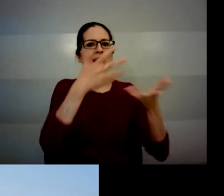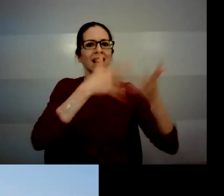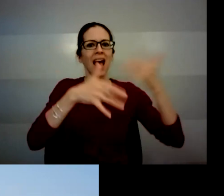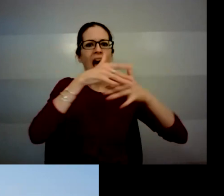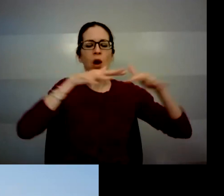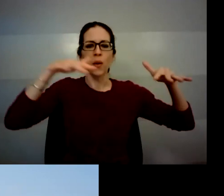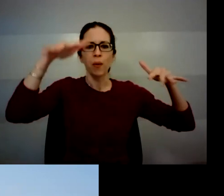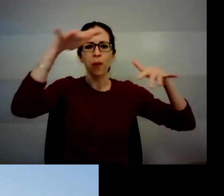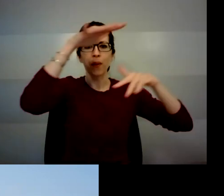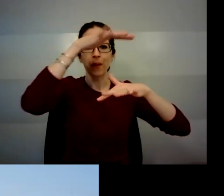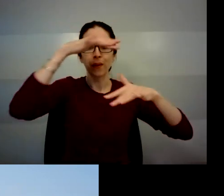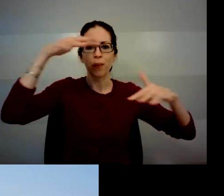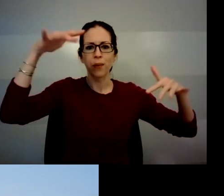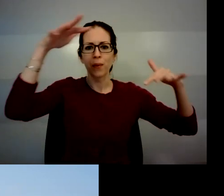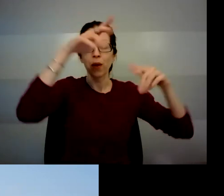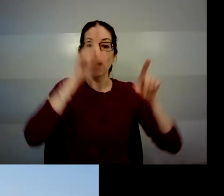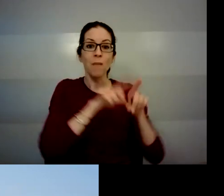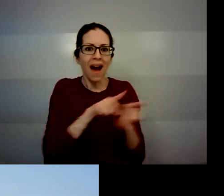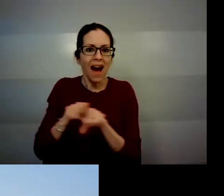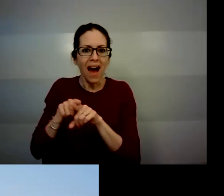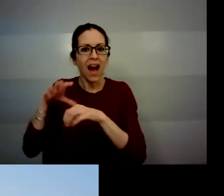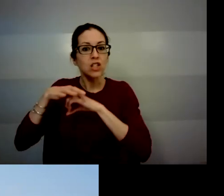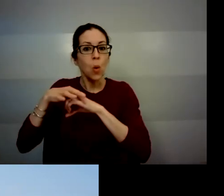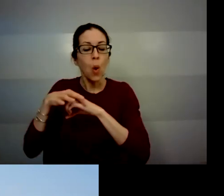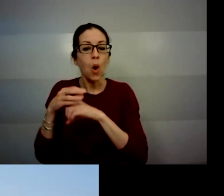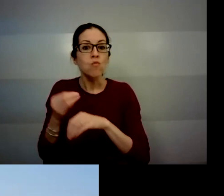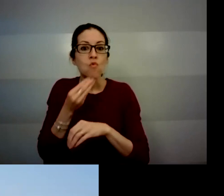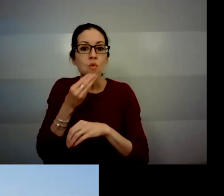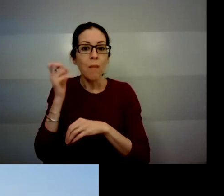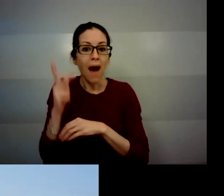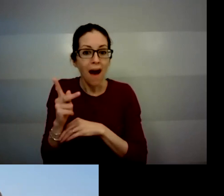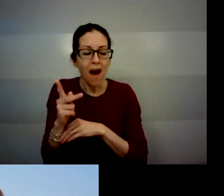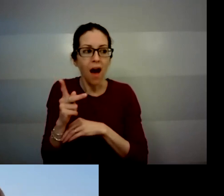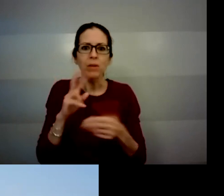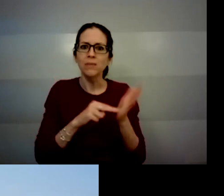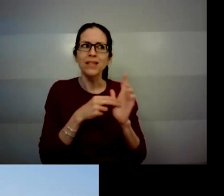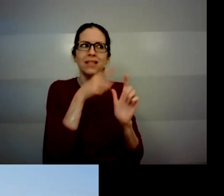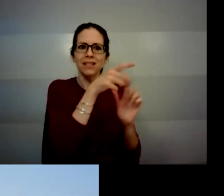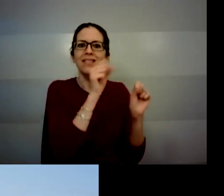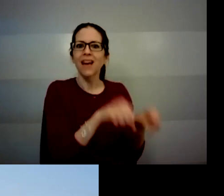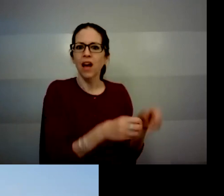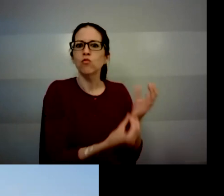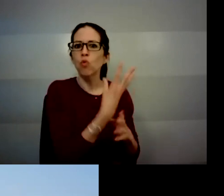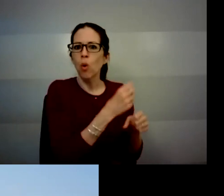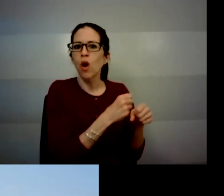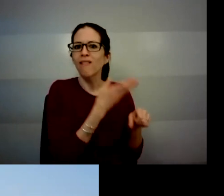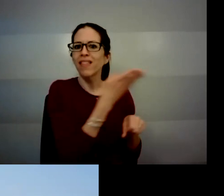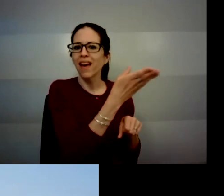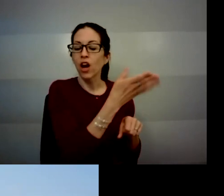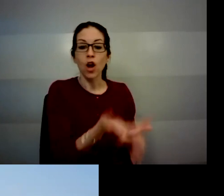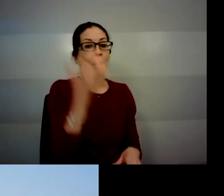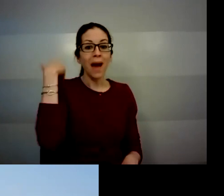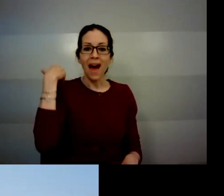is occurring, those areas are becoming suitable for coffee production for the first time. So in the past, you couldn't grow coffee there. It just